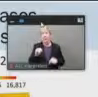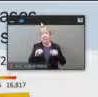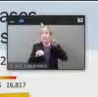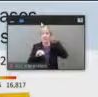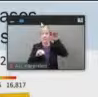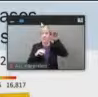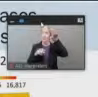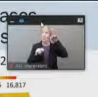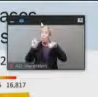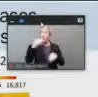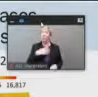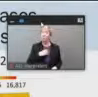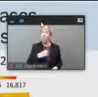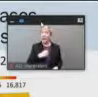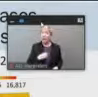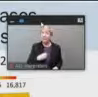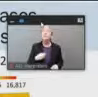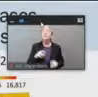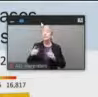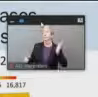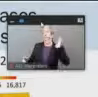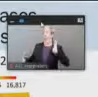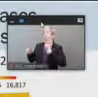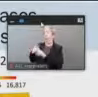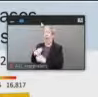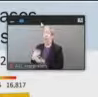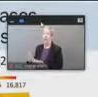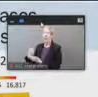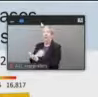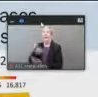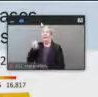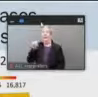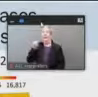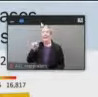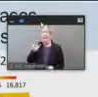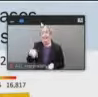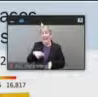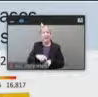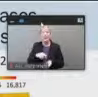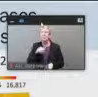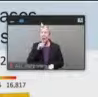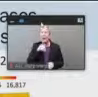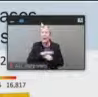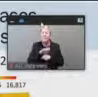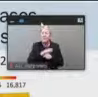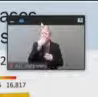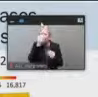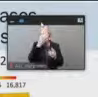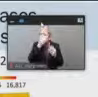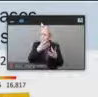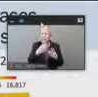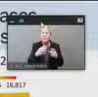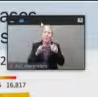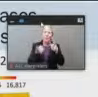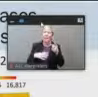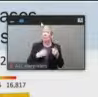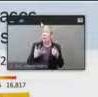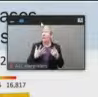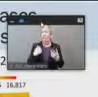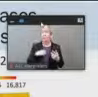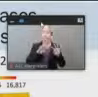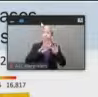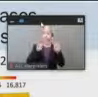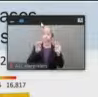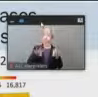this data was collected by the CDC, there was not enough data to rate this, and so that's why it's white. It's not that it's